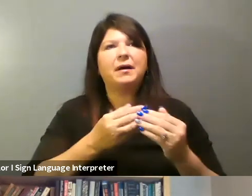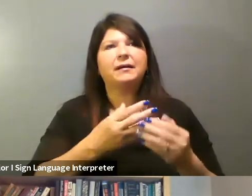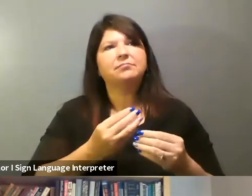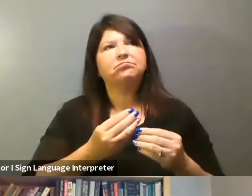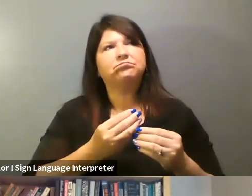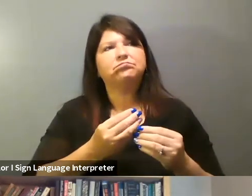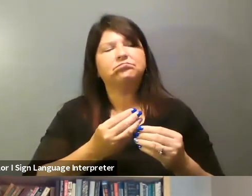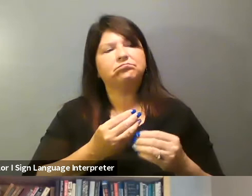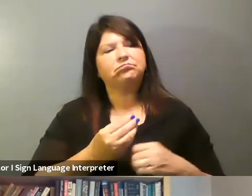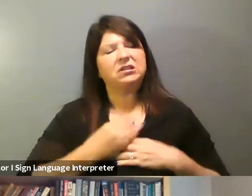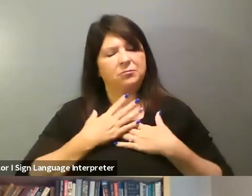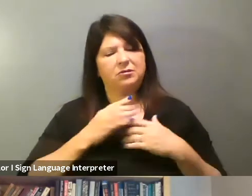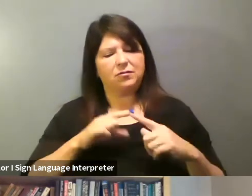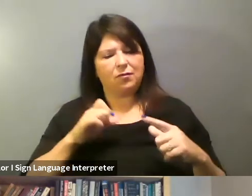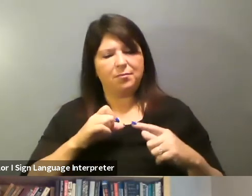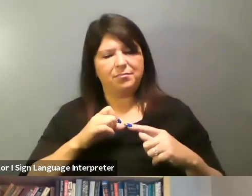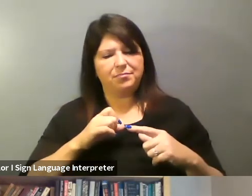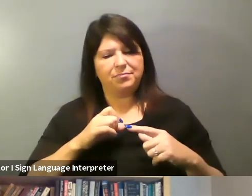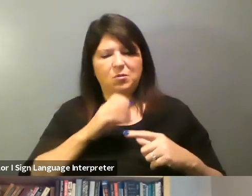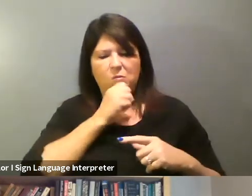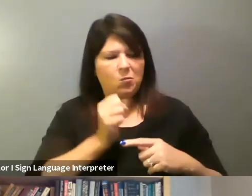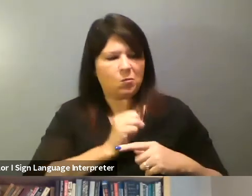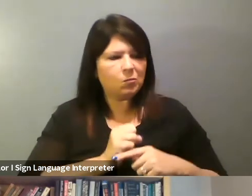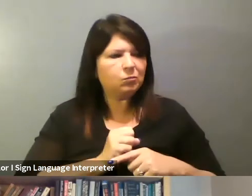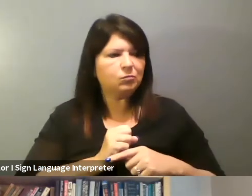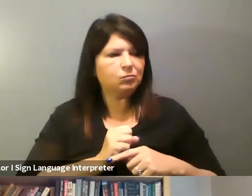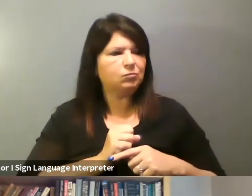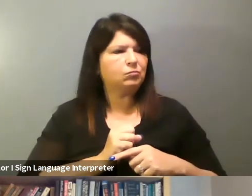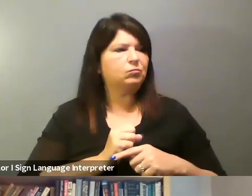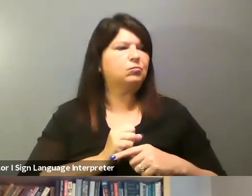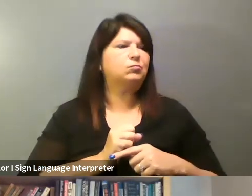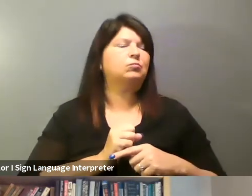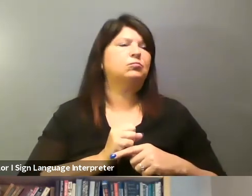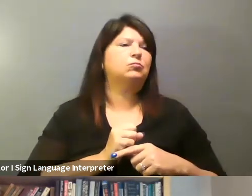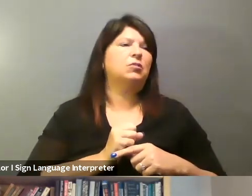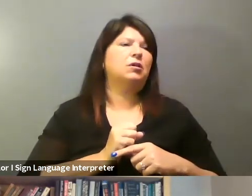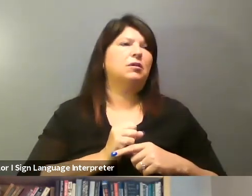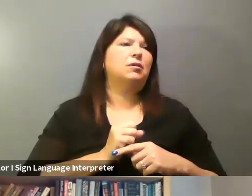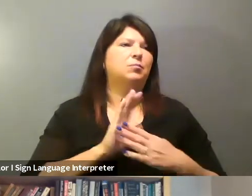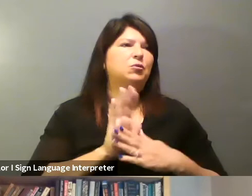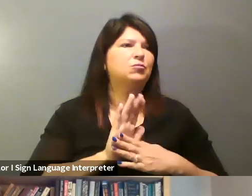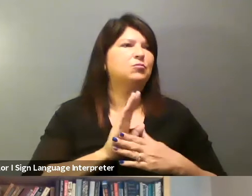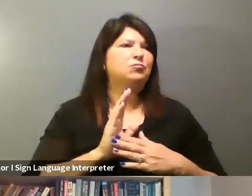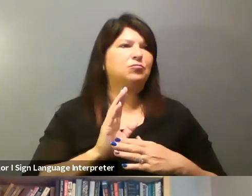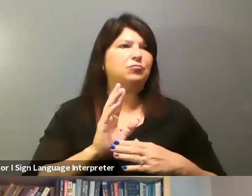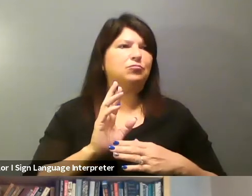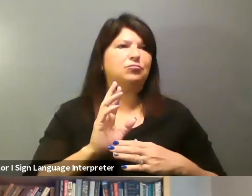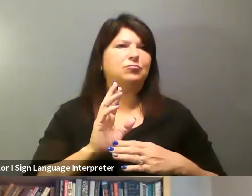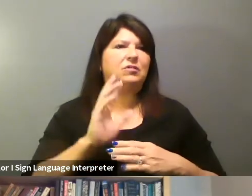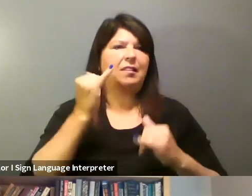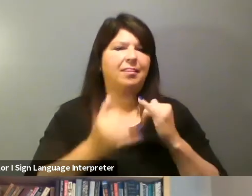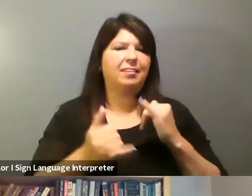Poets, the first two albums really. I listened to them all the time while I